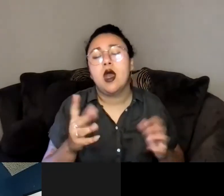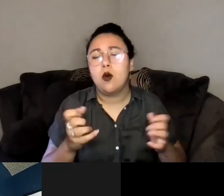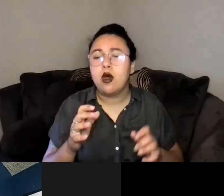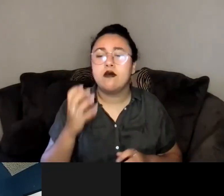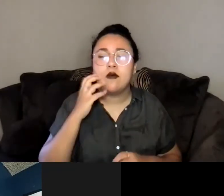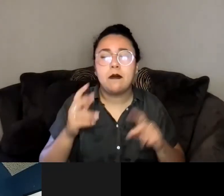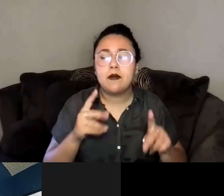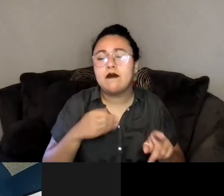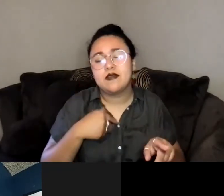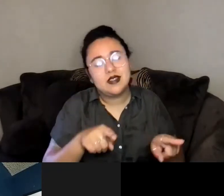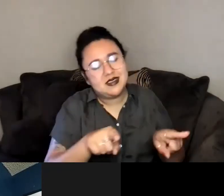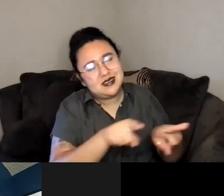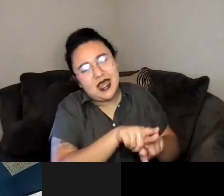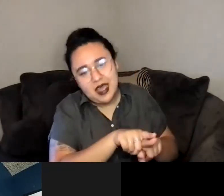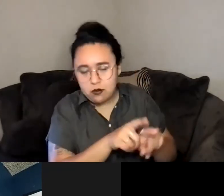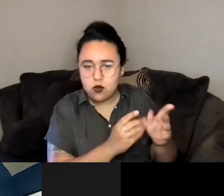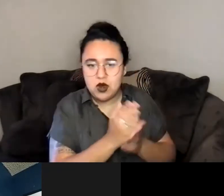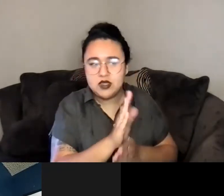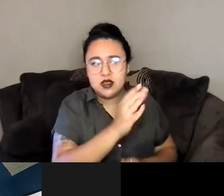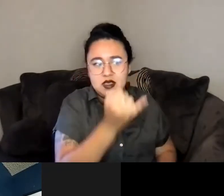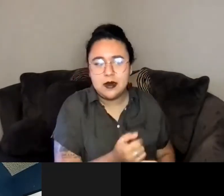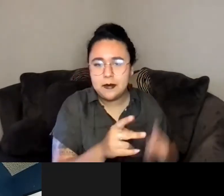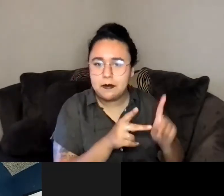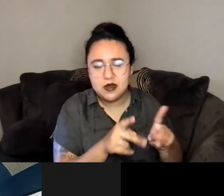thinner counterparts. So if, can